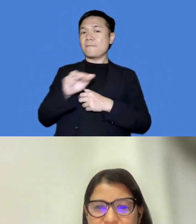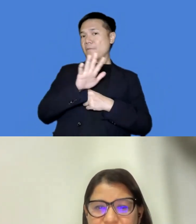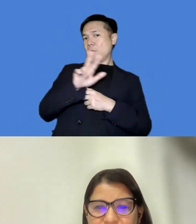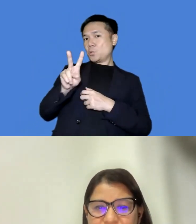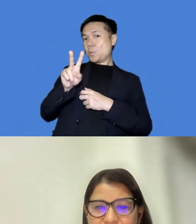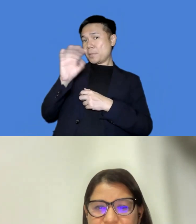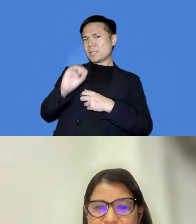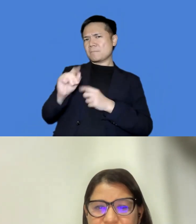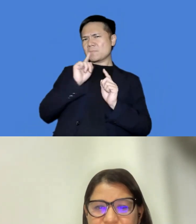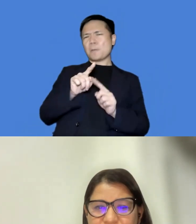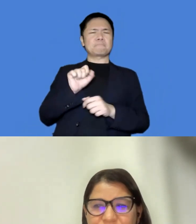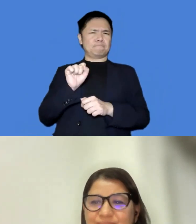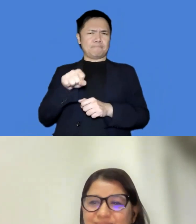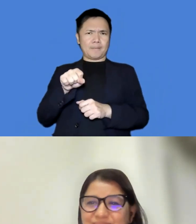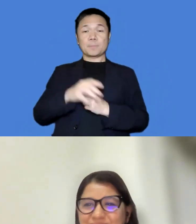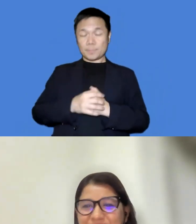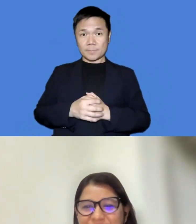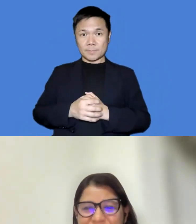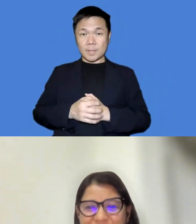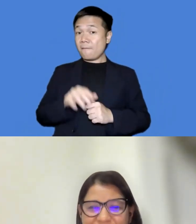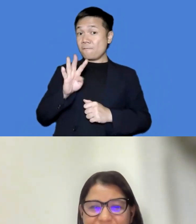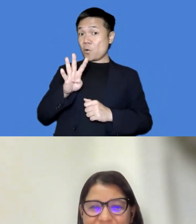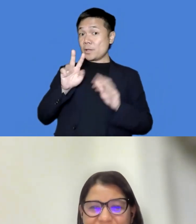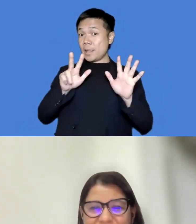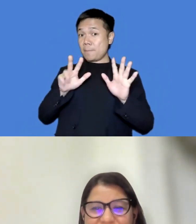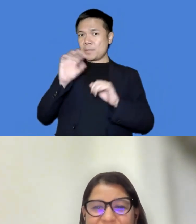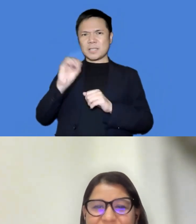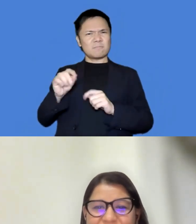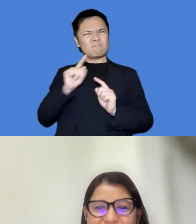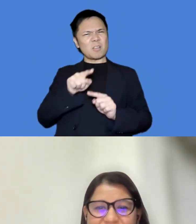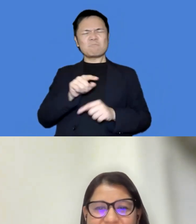yes, and 48% said no.